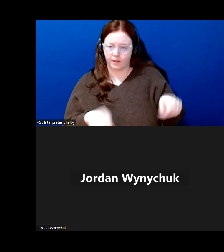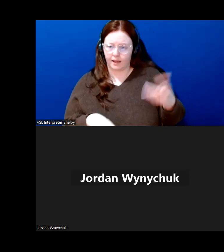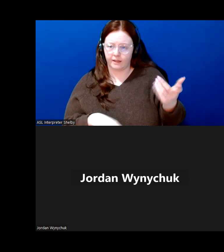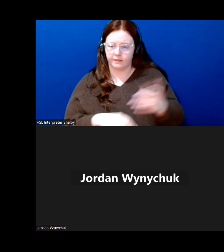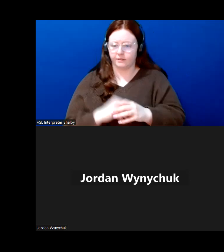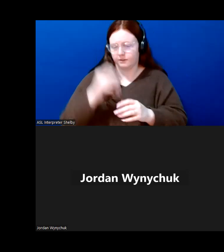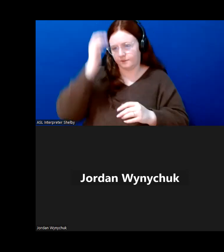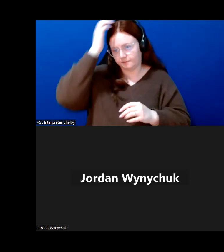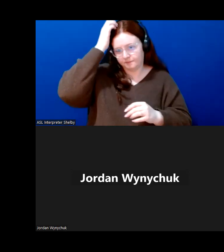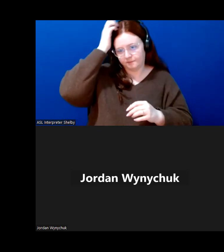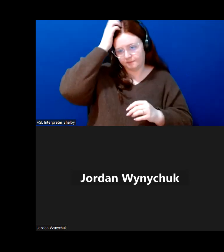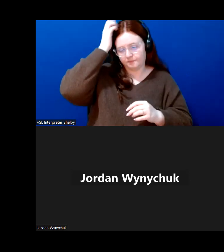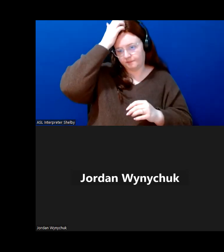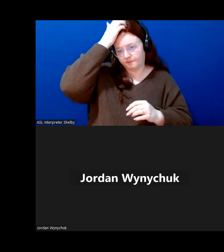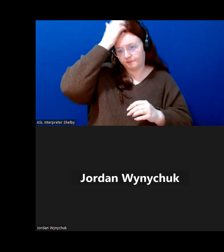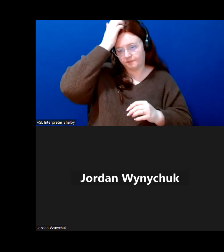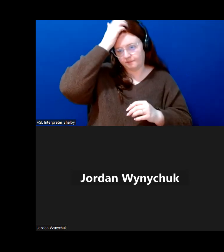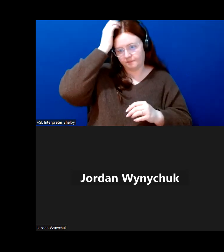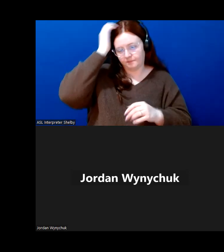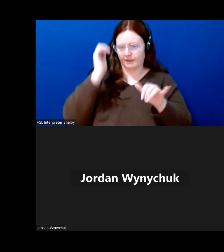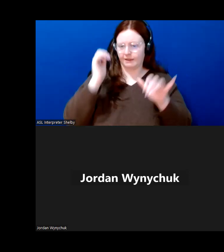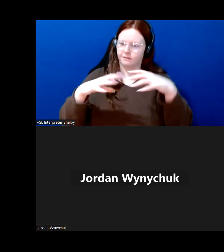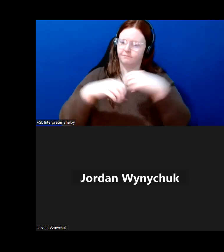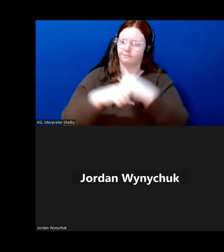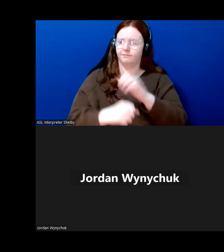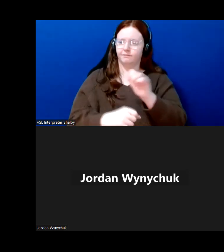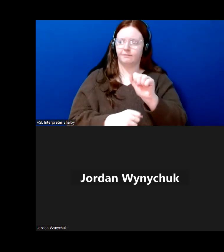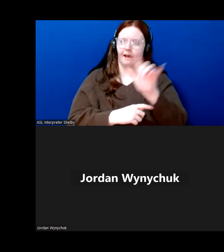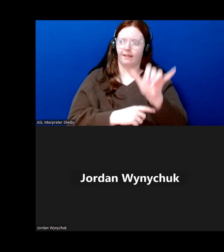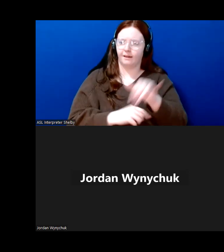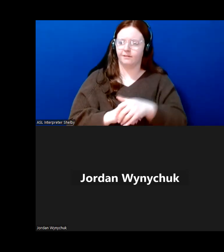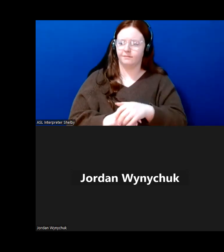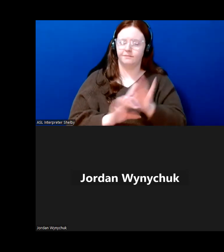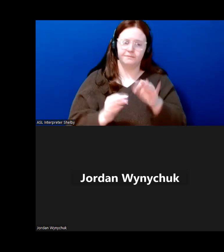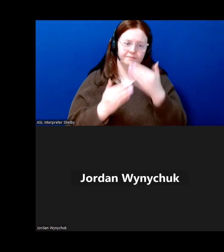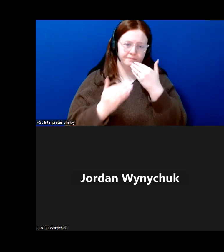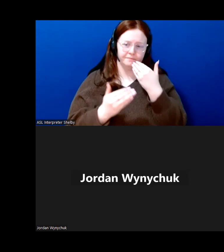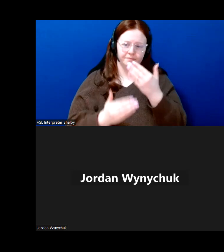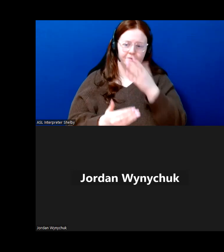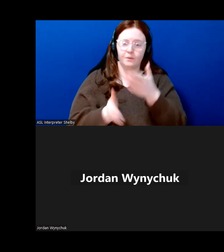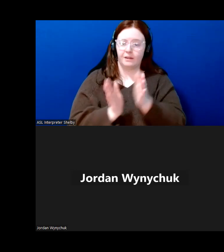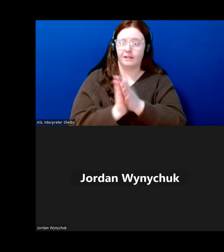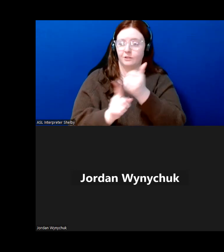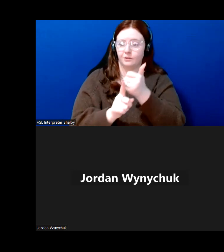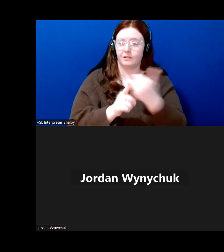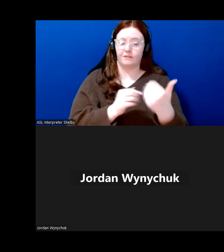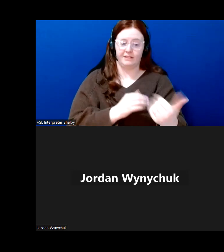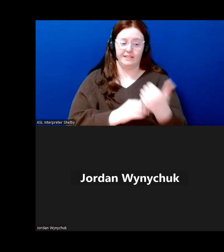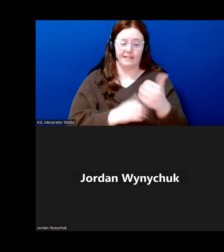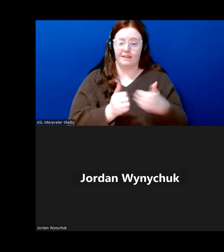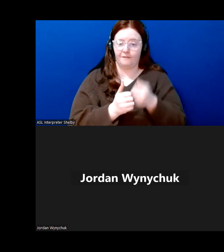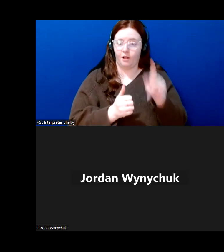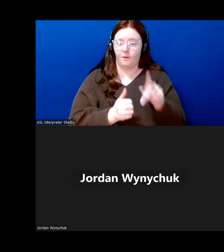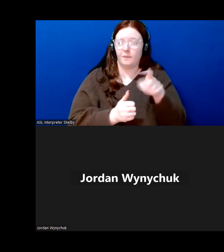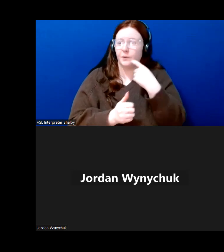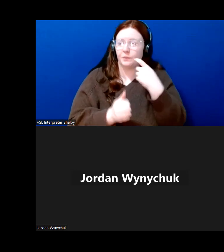that really, yeah, sums up allyship. It does. Thank you so much. And I'm going to ask you to send me the follow-up of what you just said so I can include it